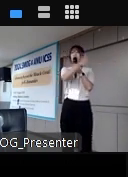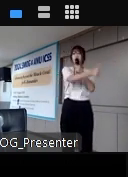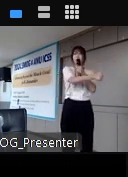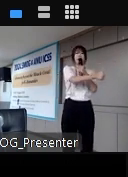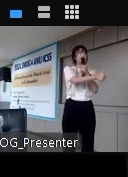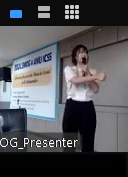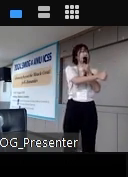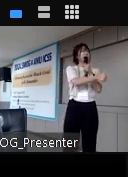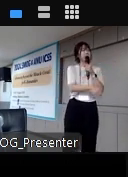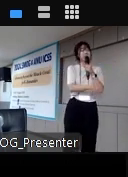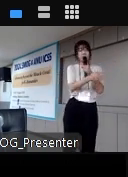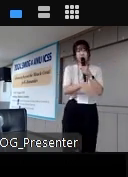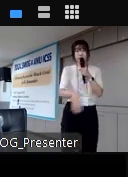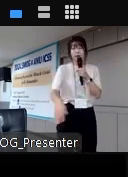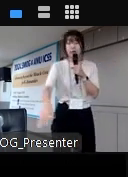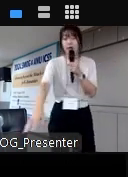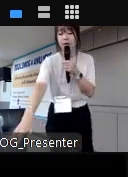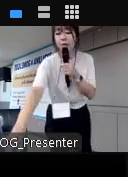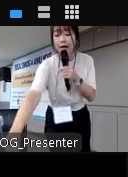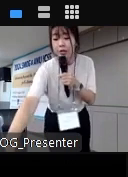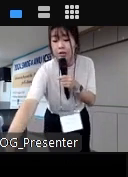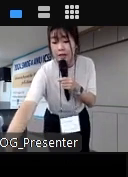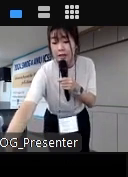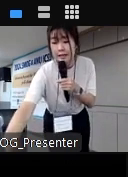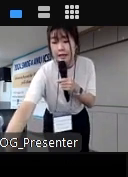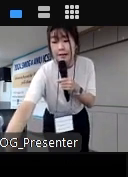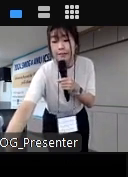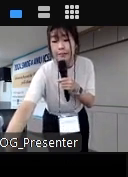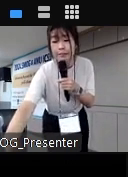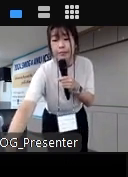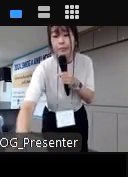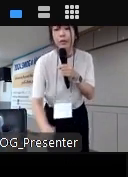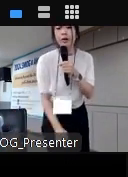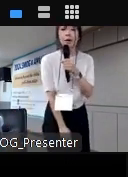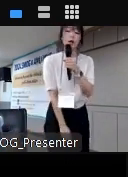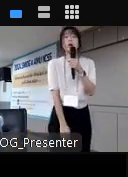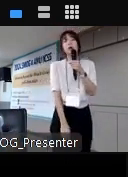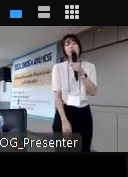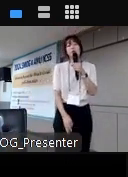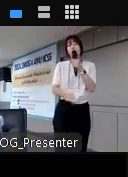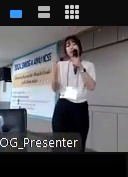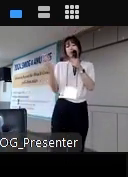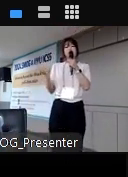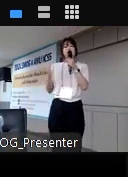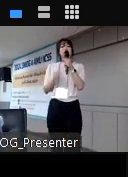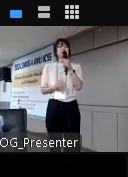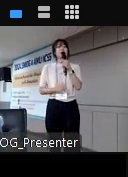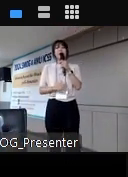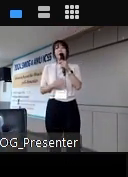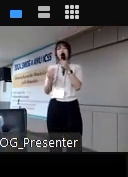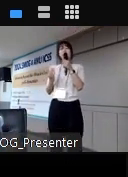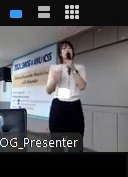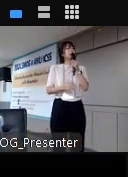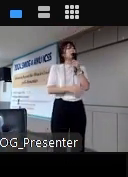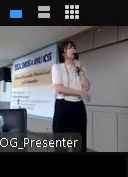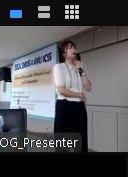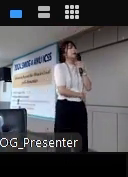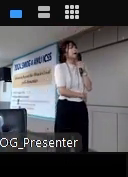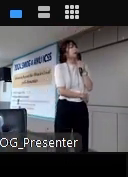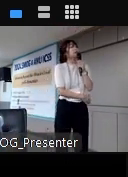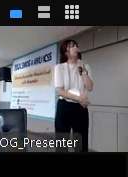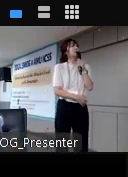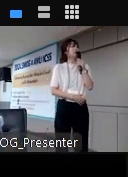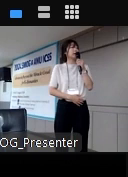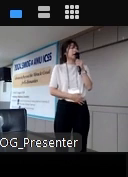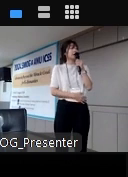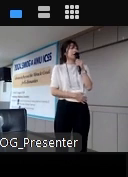moving from A to B. So these were the factors we tested. So just to give you a very short summary of what we found